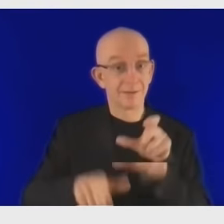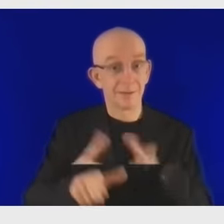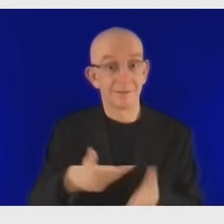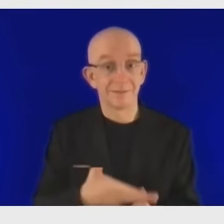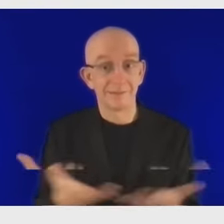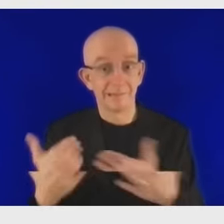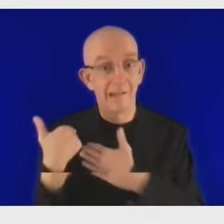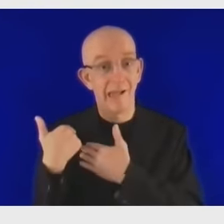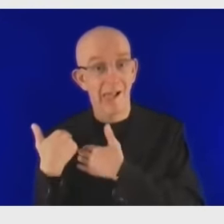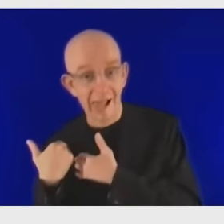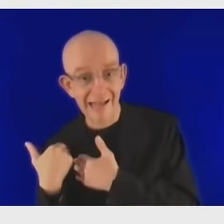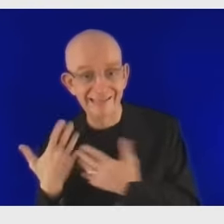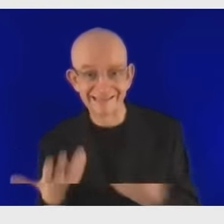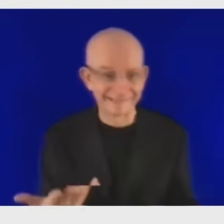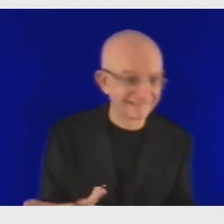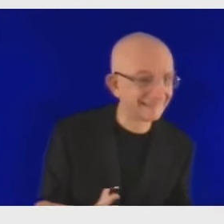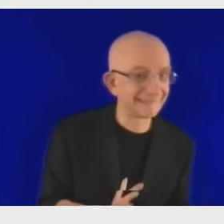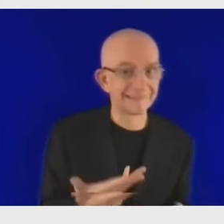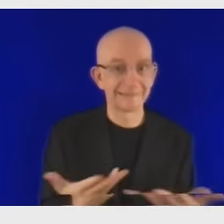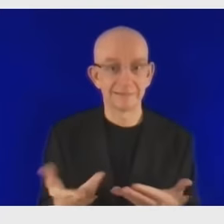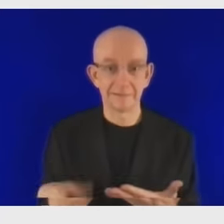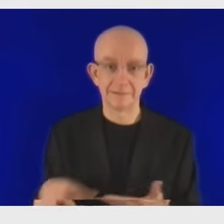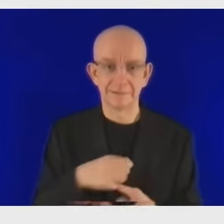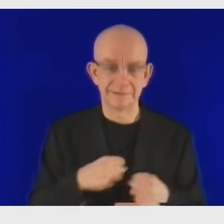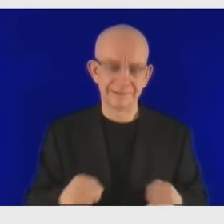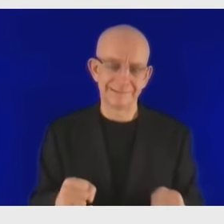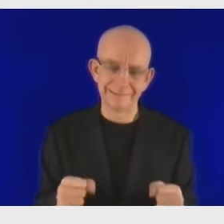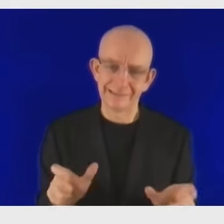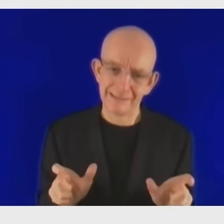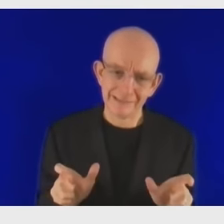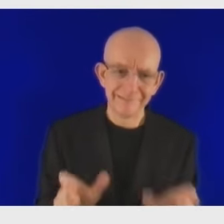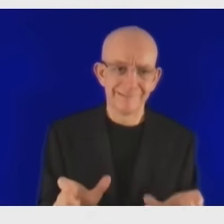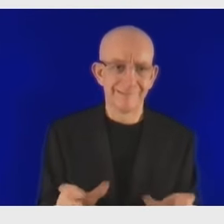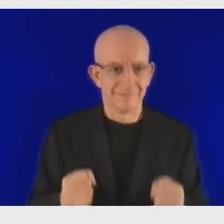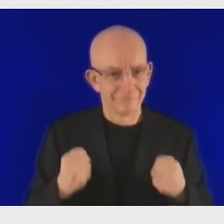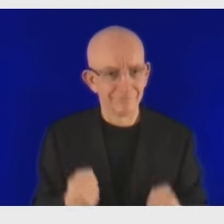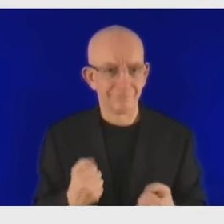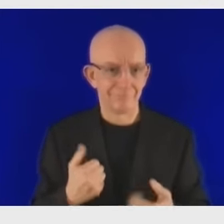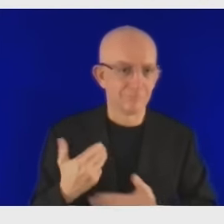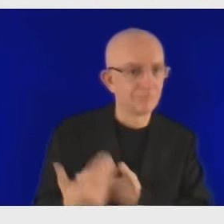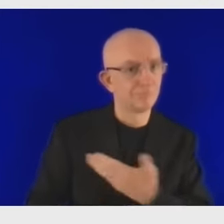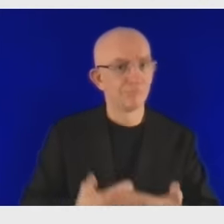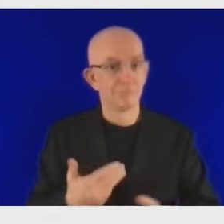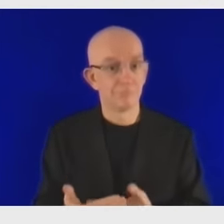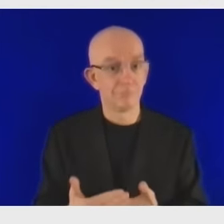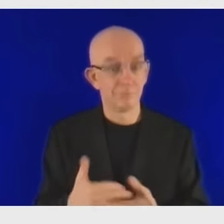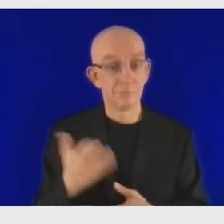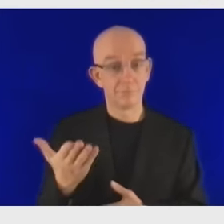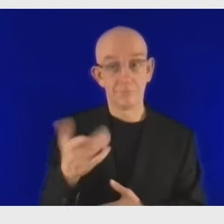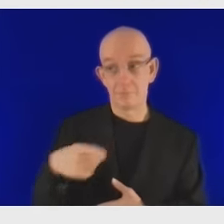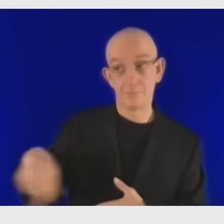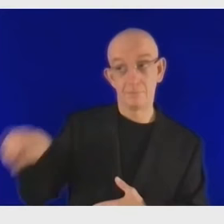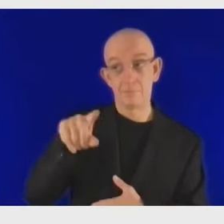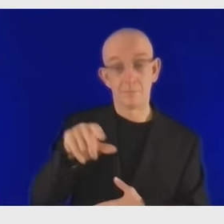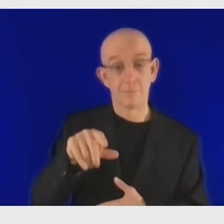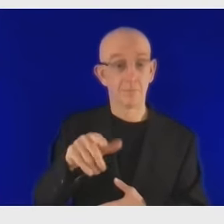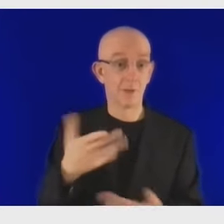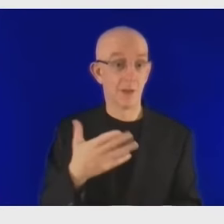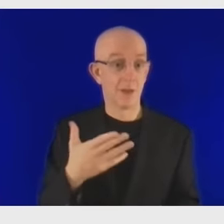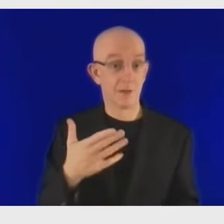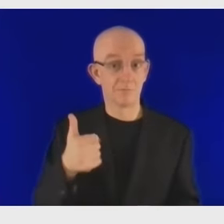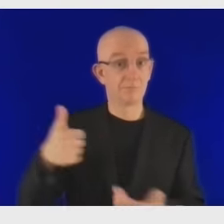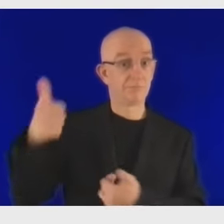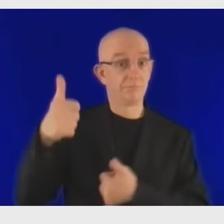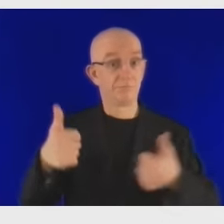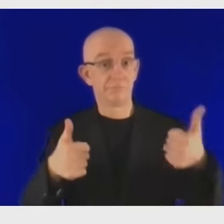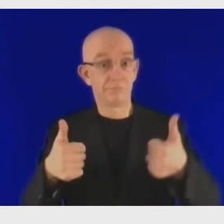45, I will no longer have Lilisiana to call home. My story is no different to every other